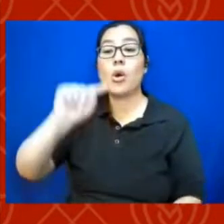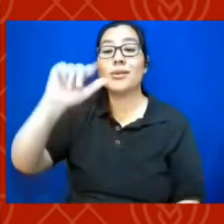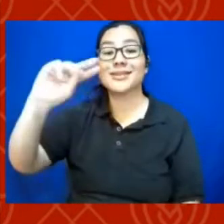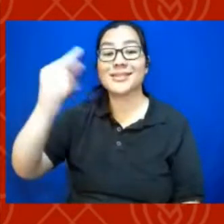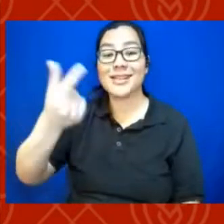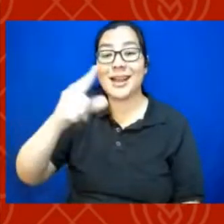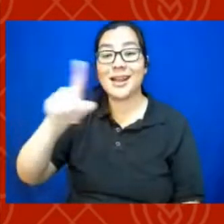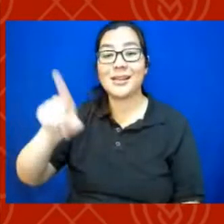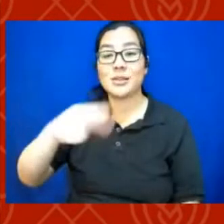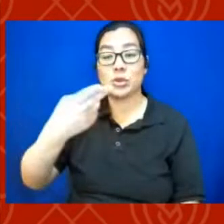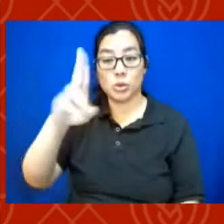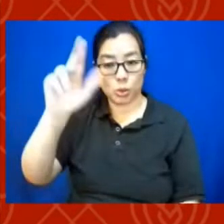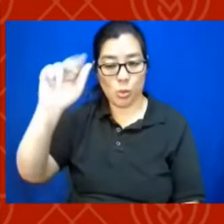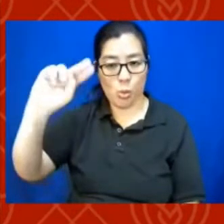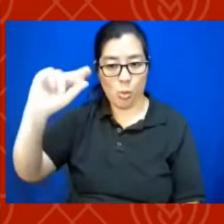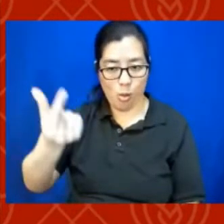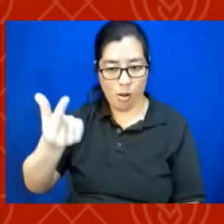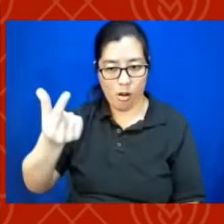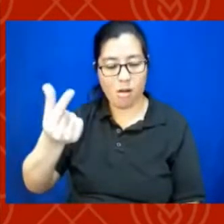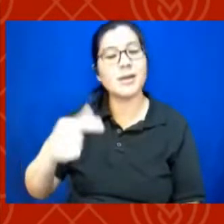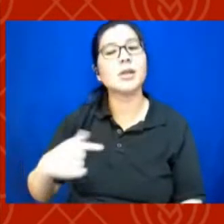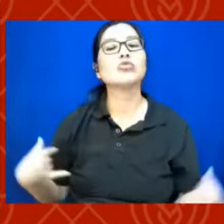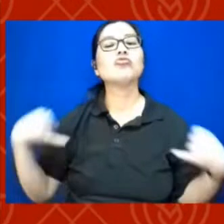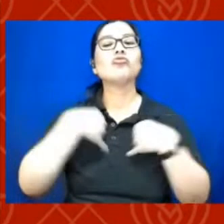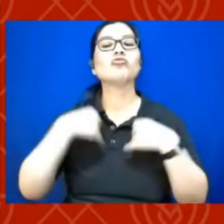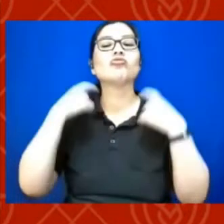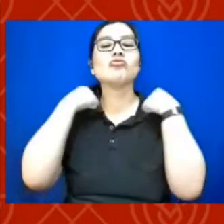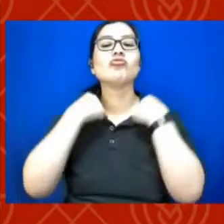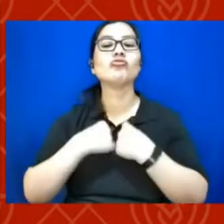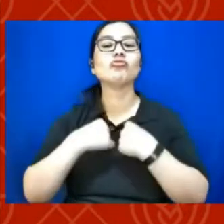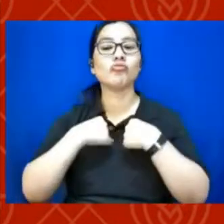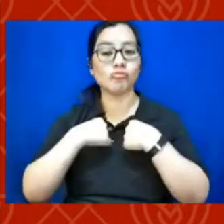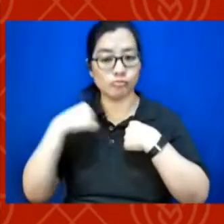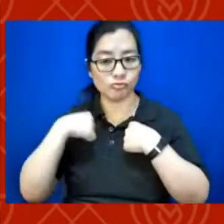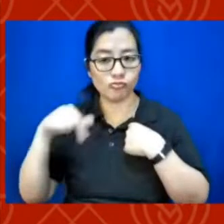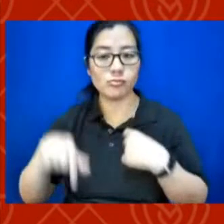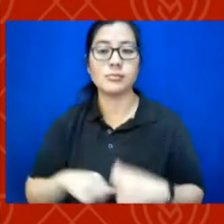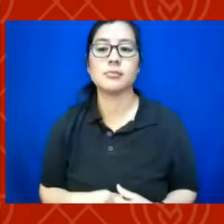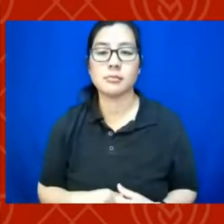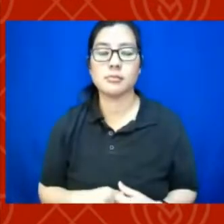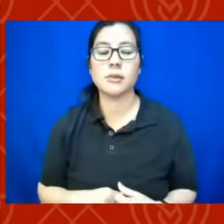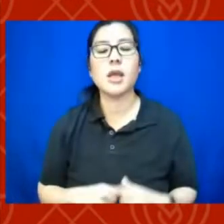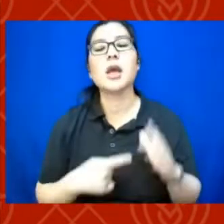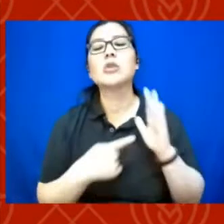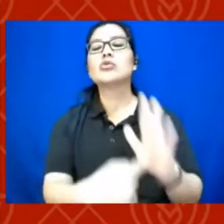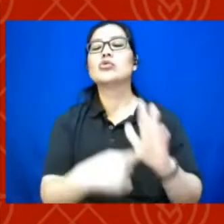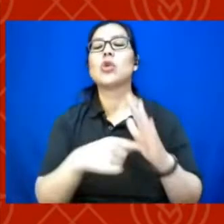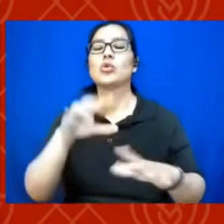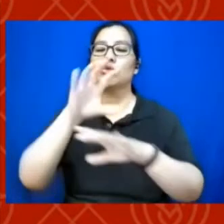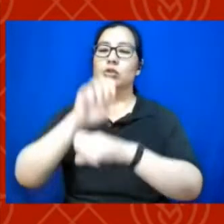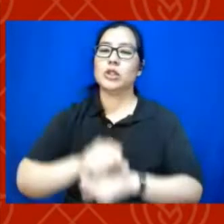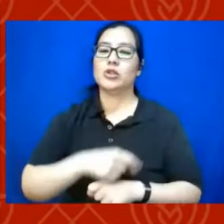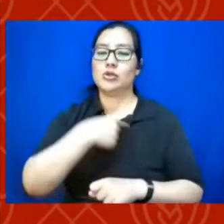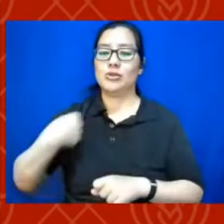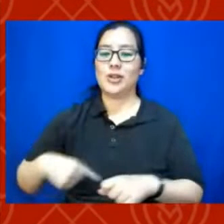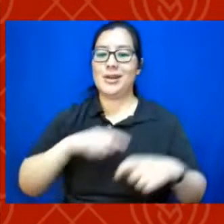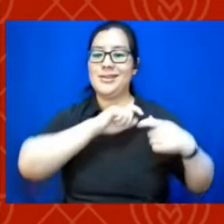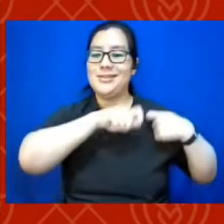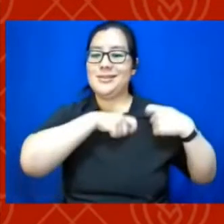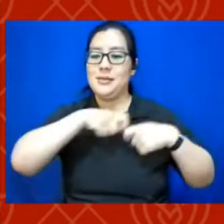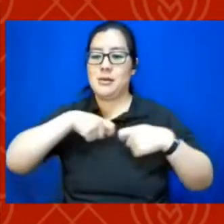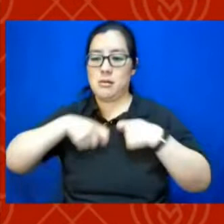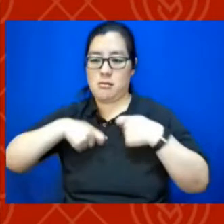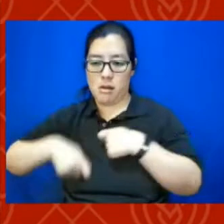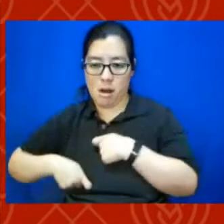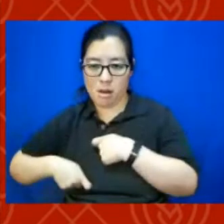is a jacket with a straight collar. It features traditional Chinese knots in the front known as frog buttons. It